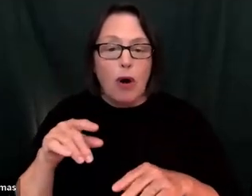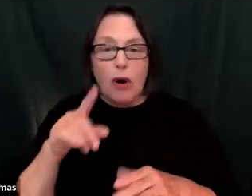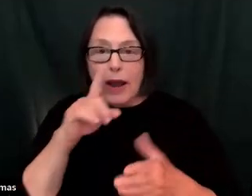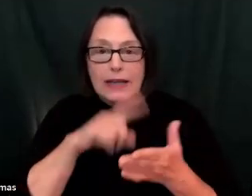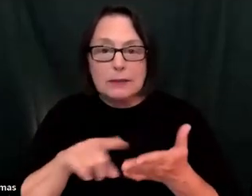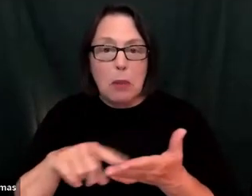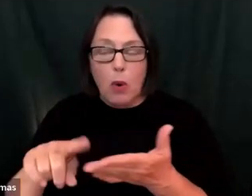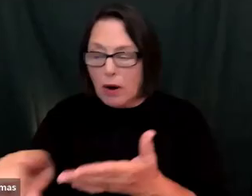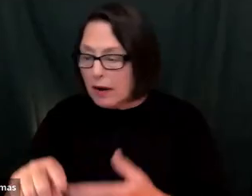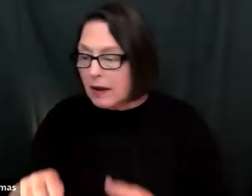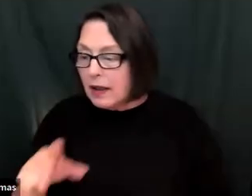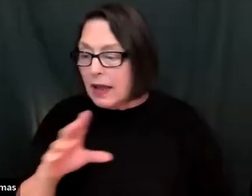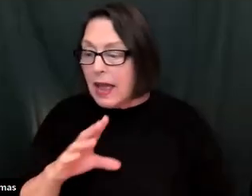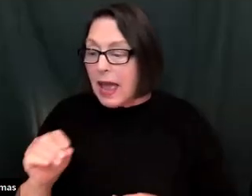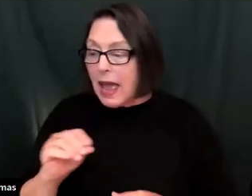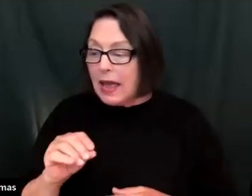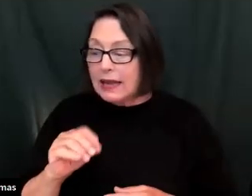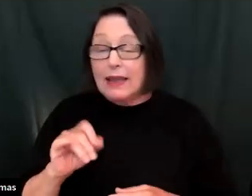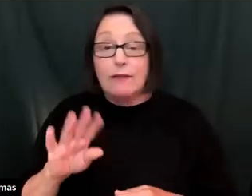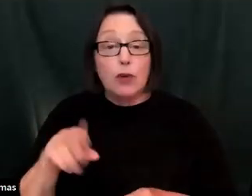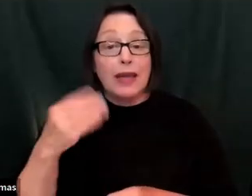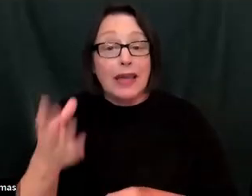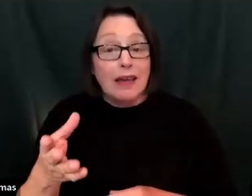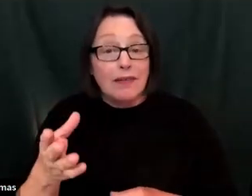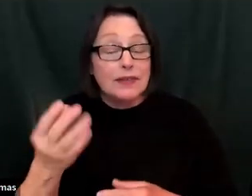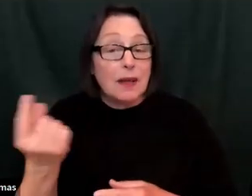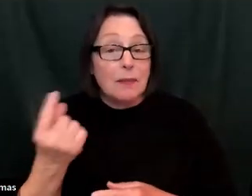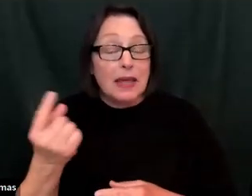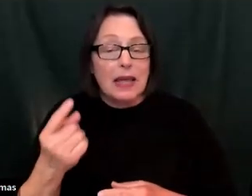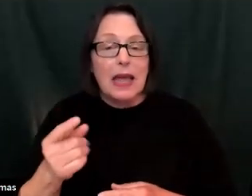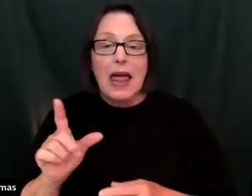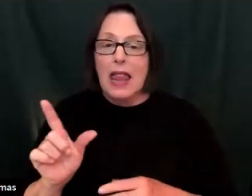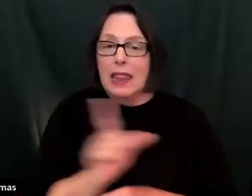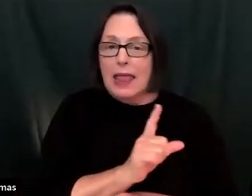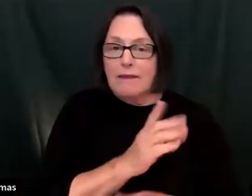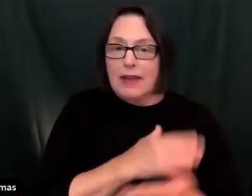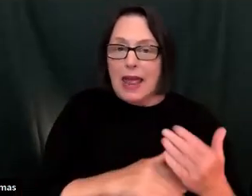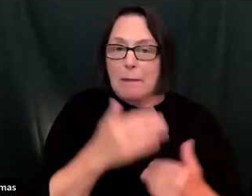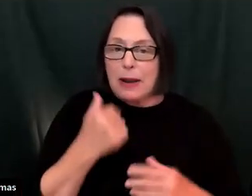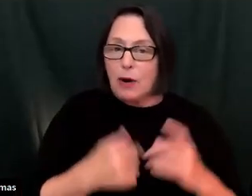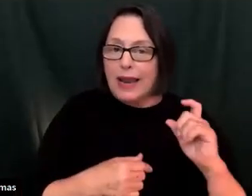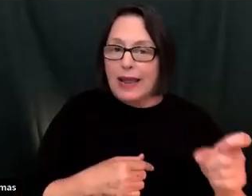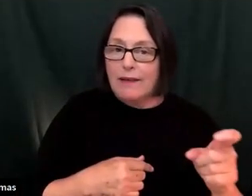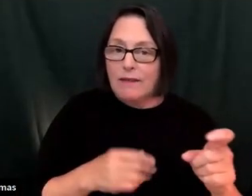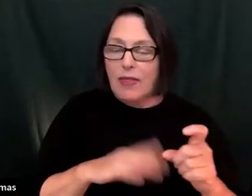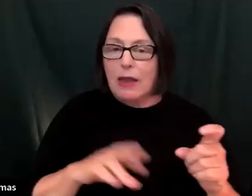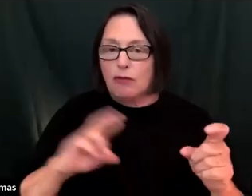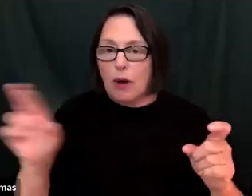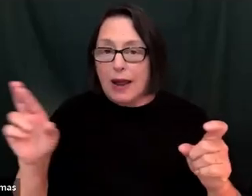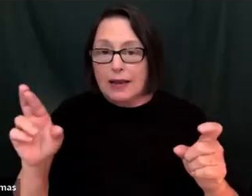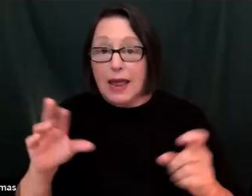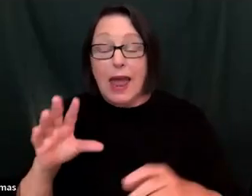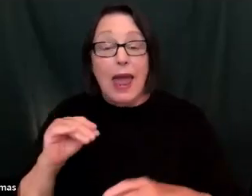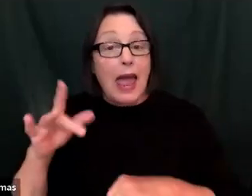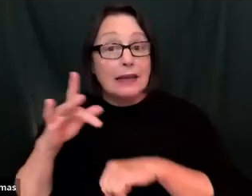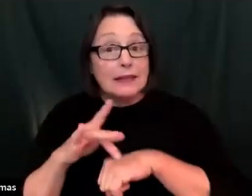left side is more accepting of that type of information, of tactile information. And touch is a